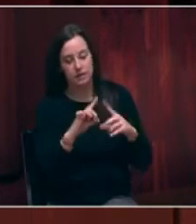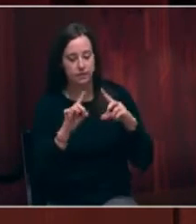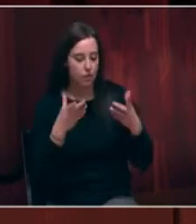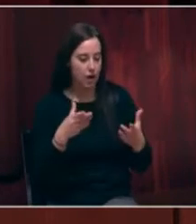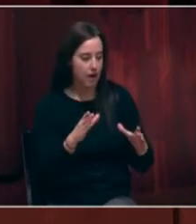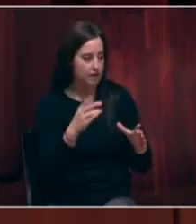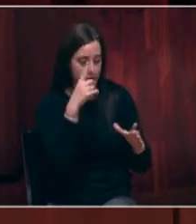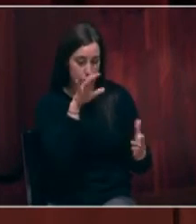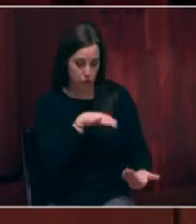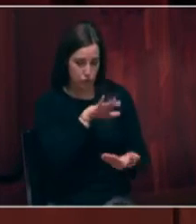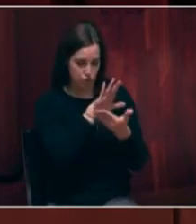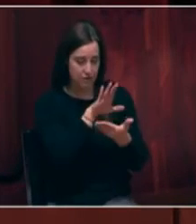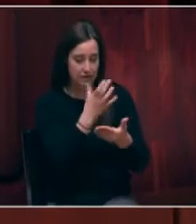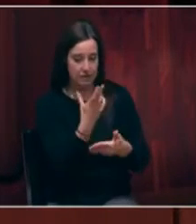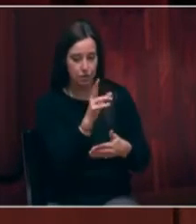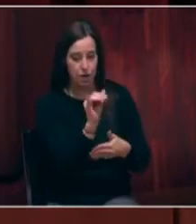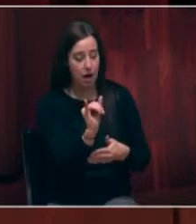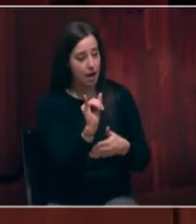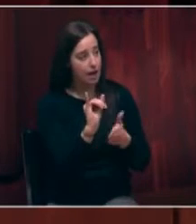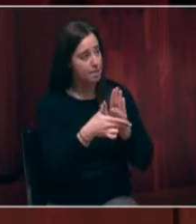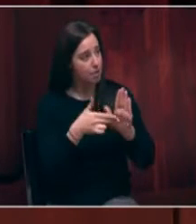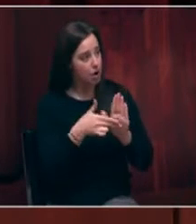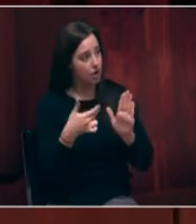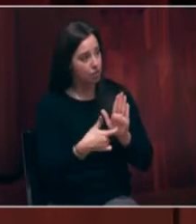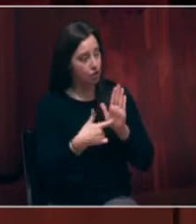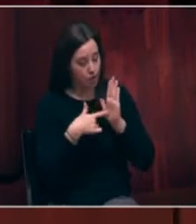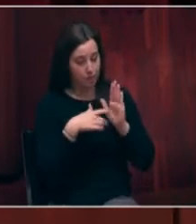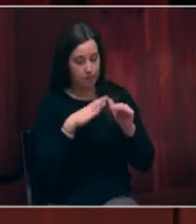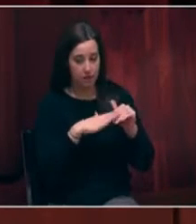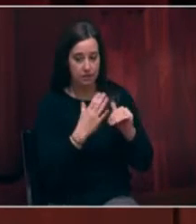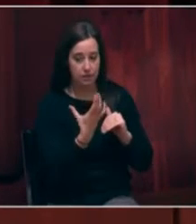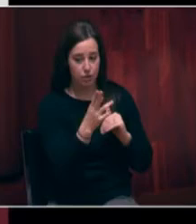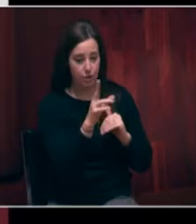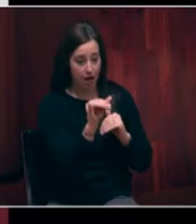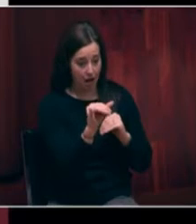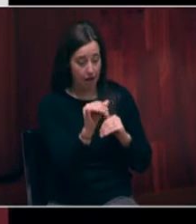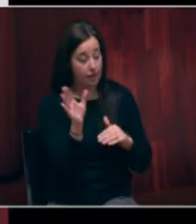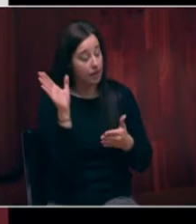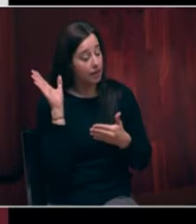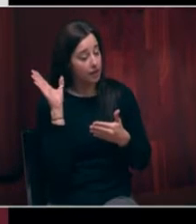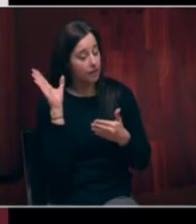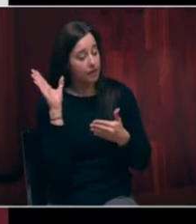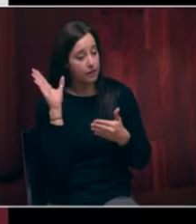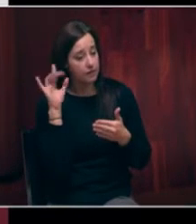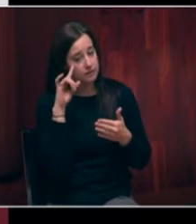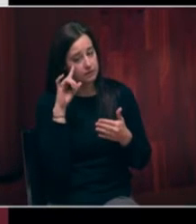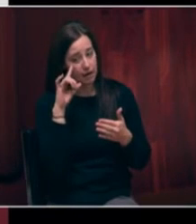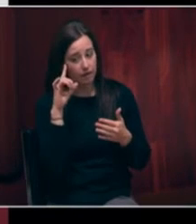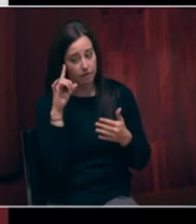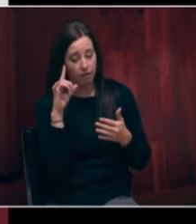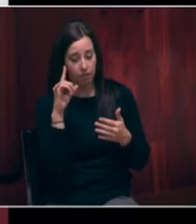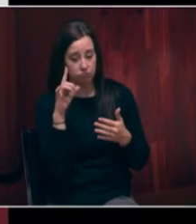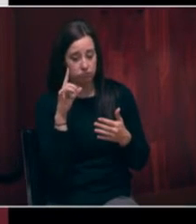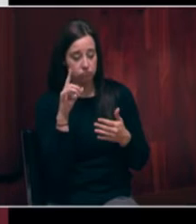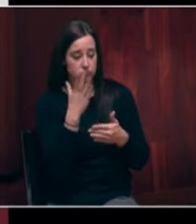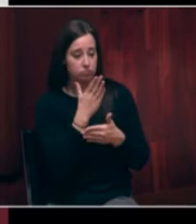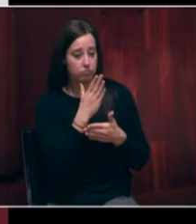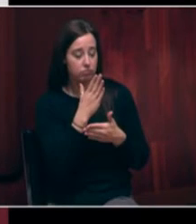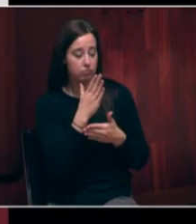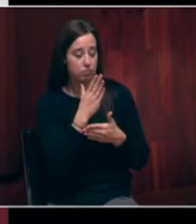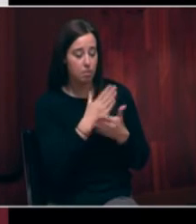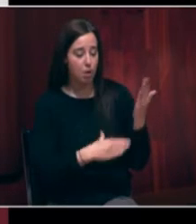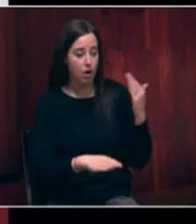can address the marking requirement in the CUI program. This, of course, is a snapshot of the CUI registry. Of course, you have a